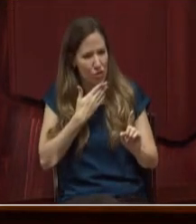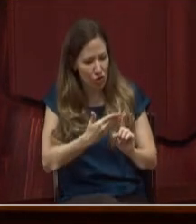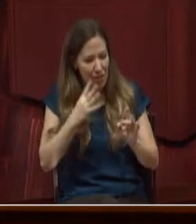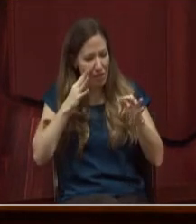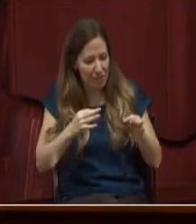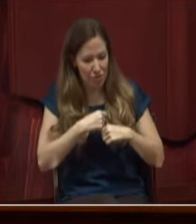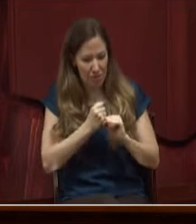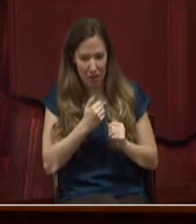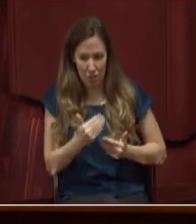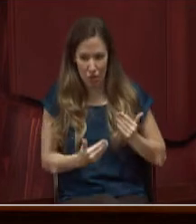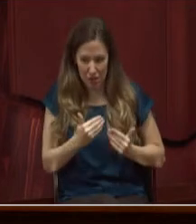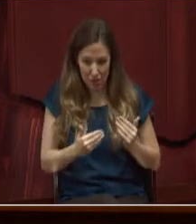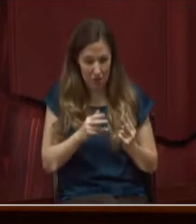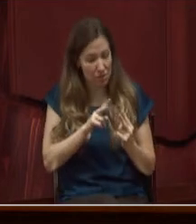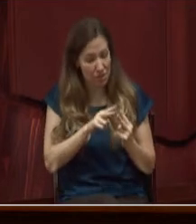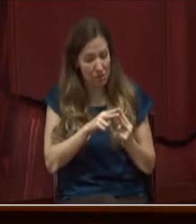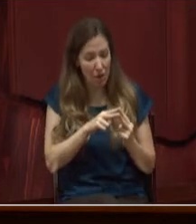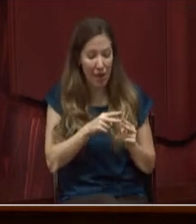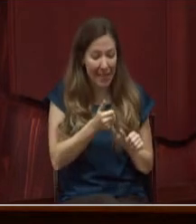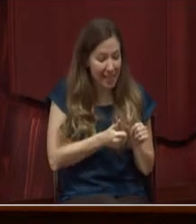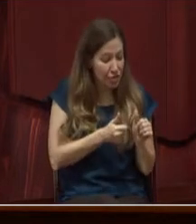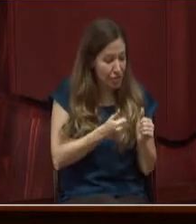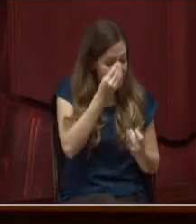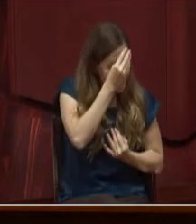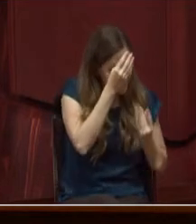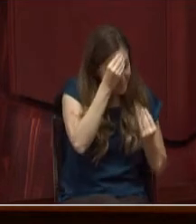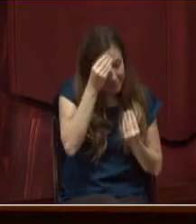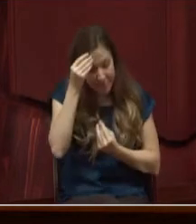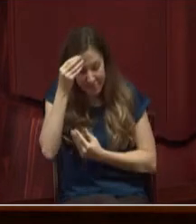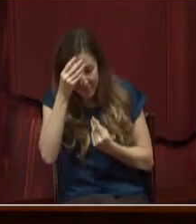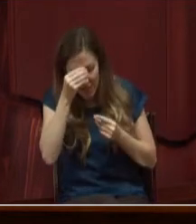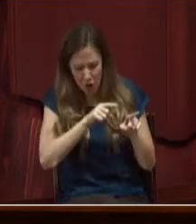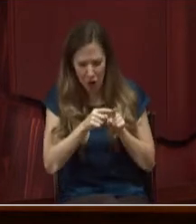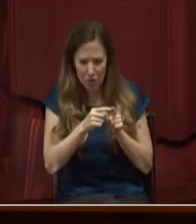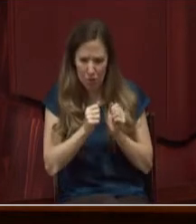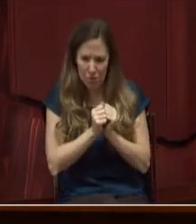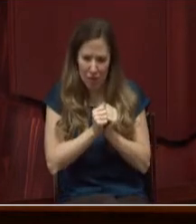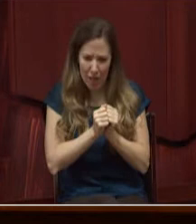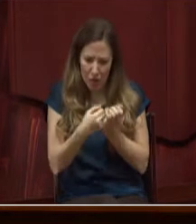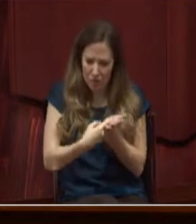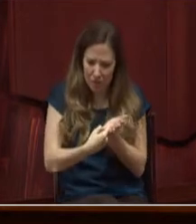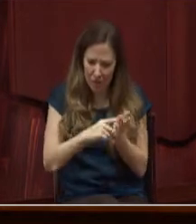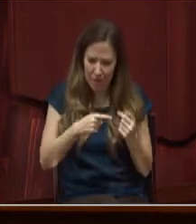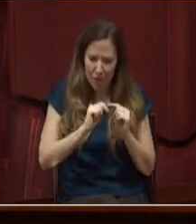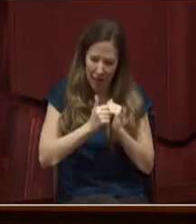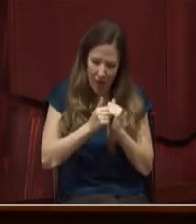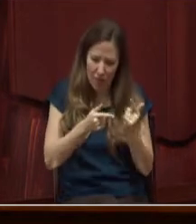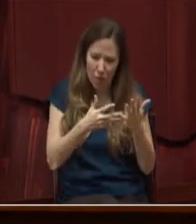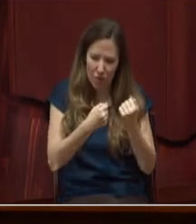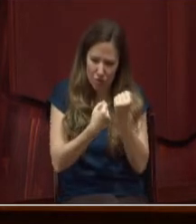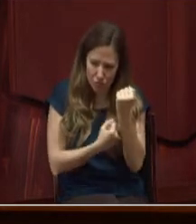devoted considerable time by themselves and together discussing how they wanted to structure the National Security Council staff. Nixon had